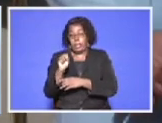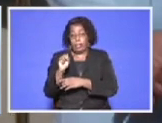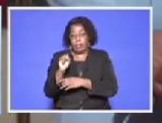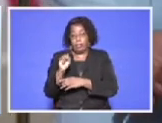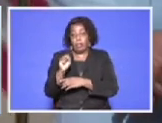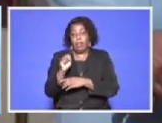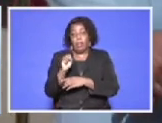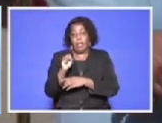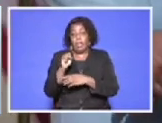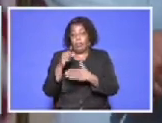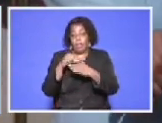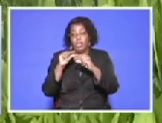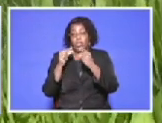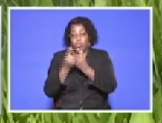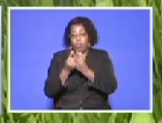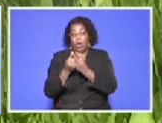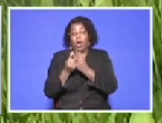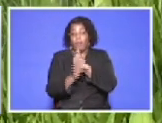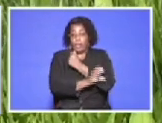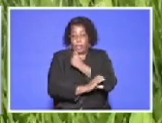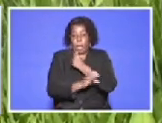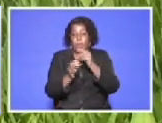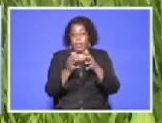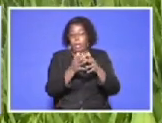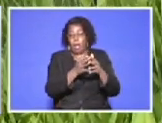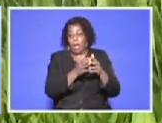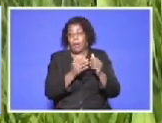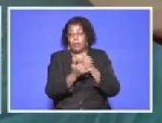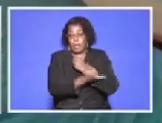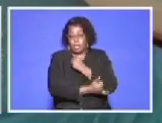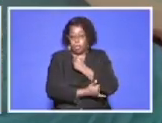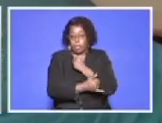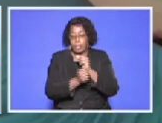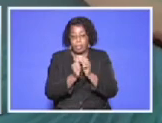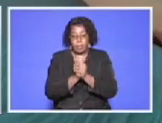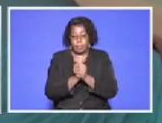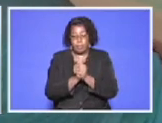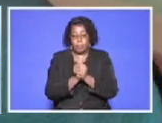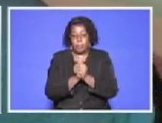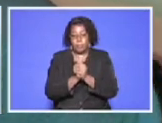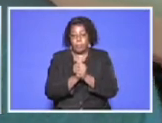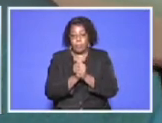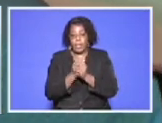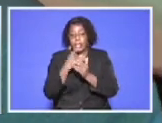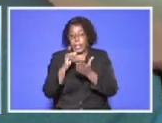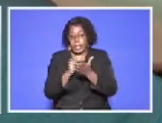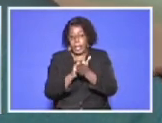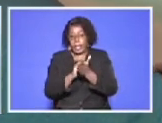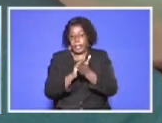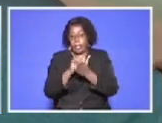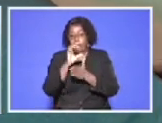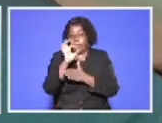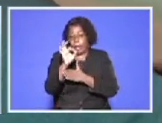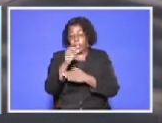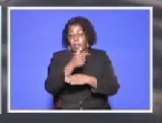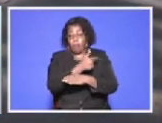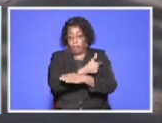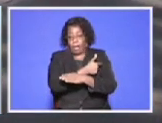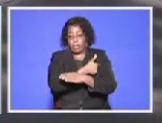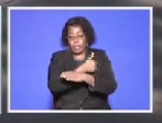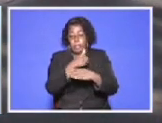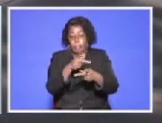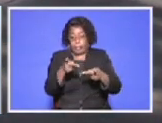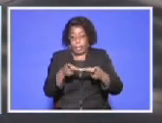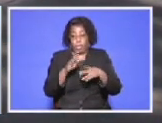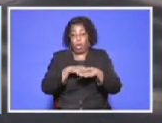of Caribbean countries. The Prime Minister noting the infrastructure required for the Pfizer vaccine is already in place